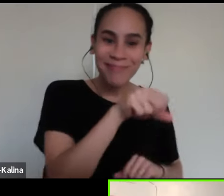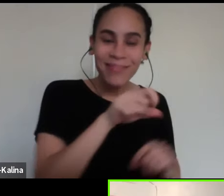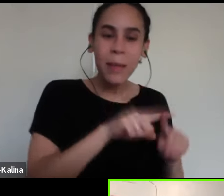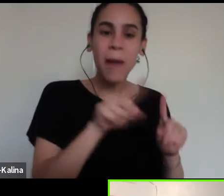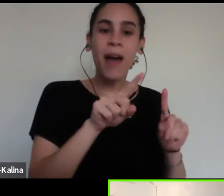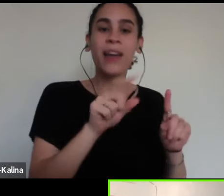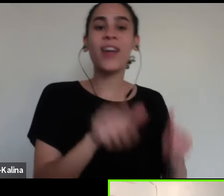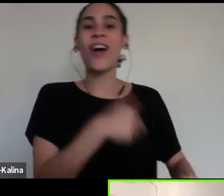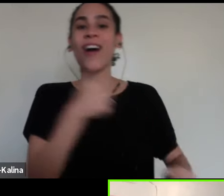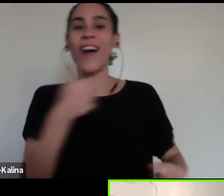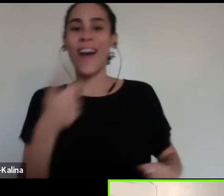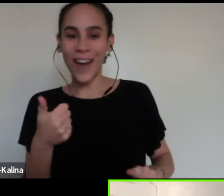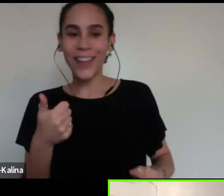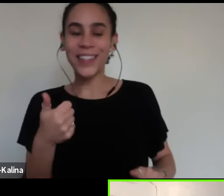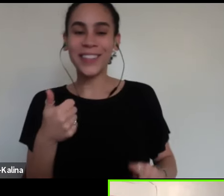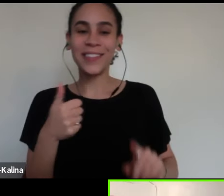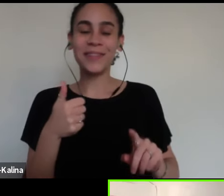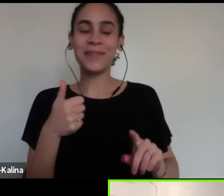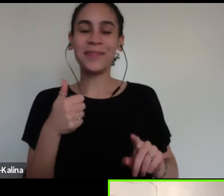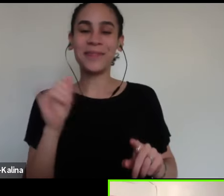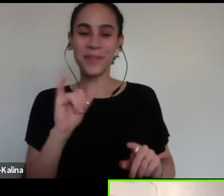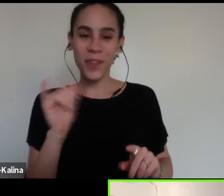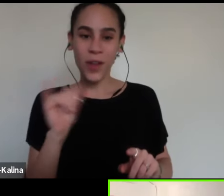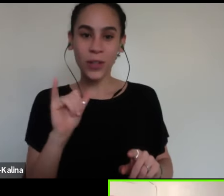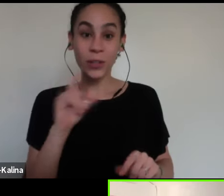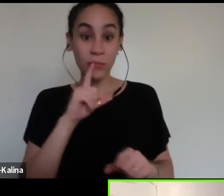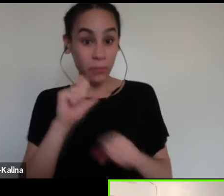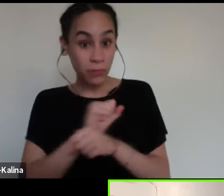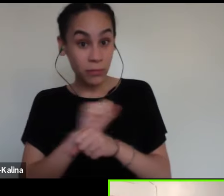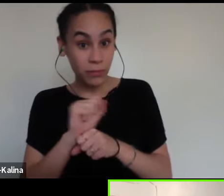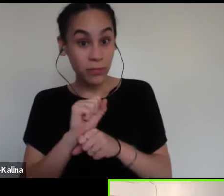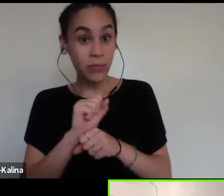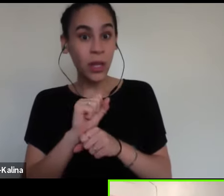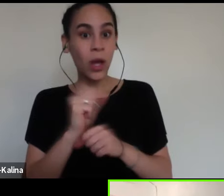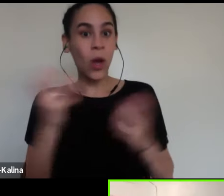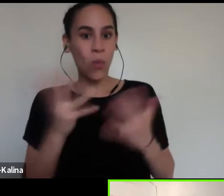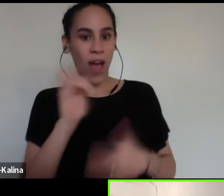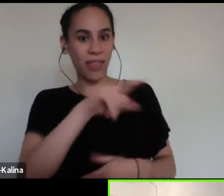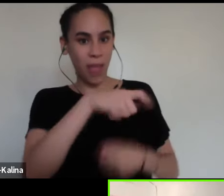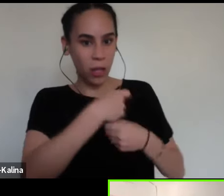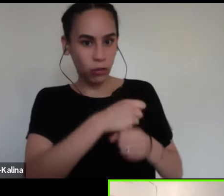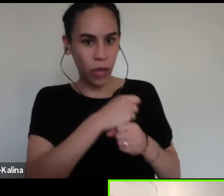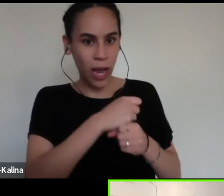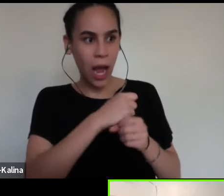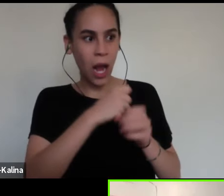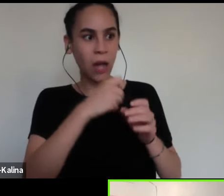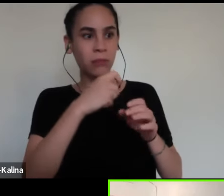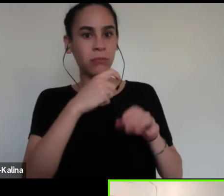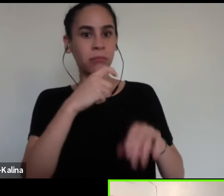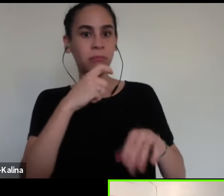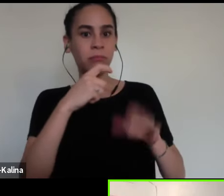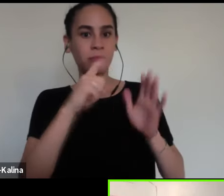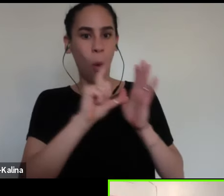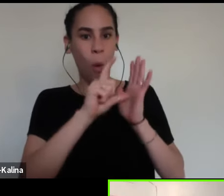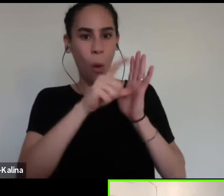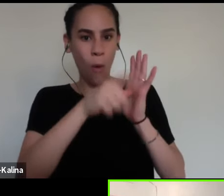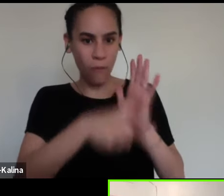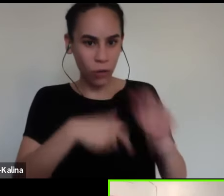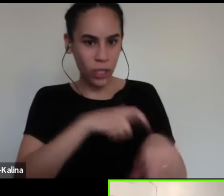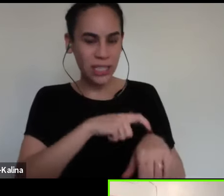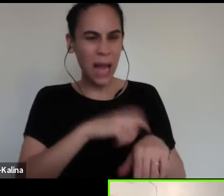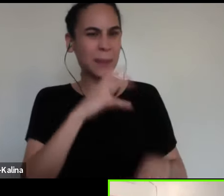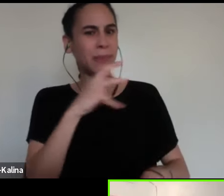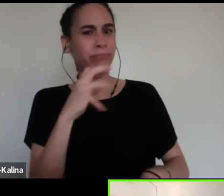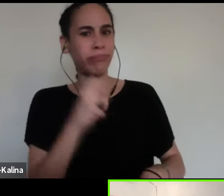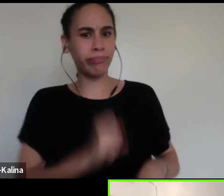the reality of that. What that has created over time is the system, really antiquated system, where